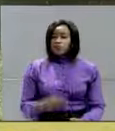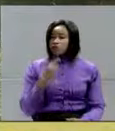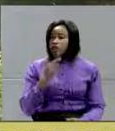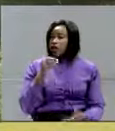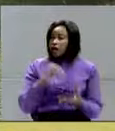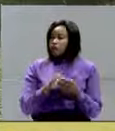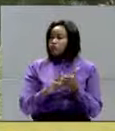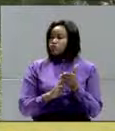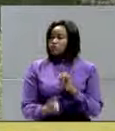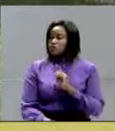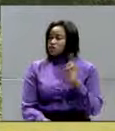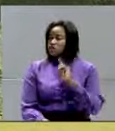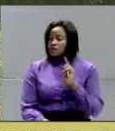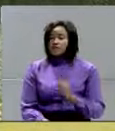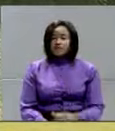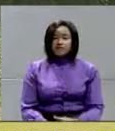infringement.